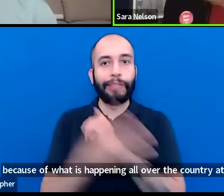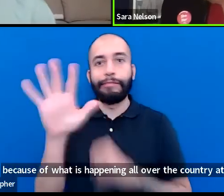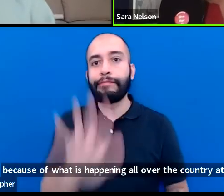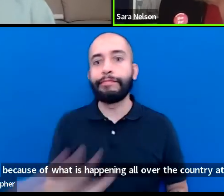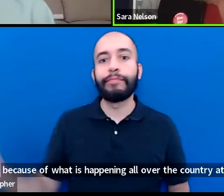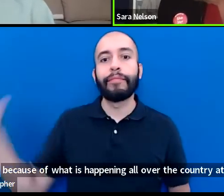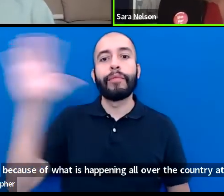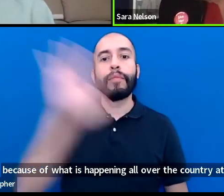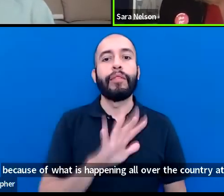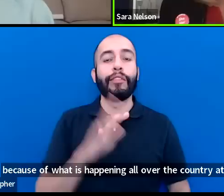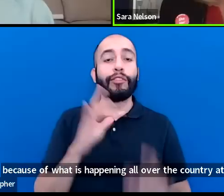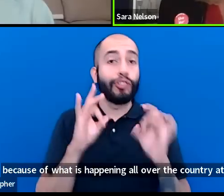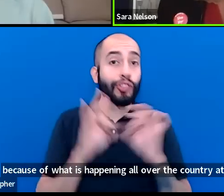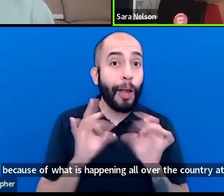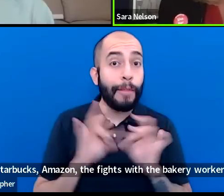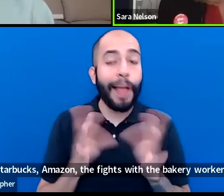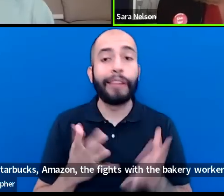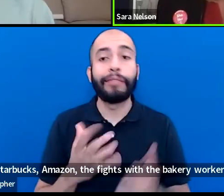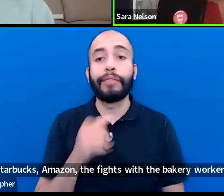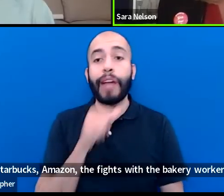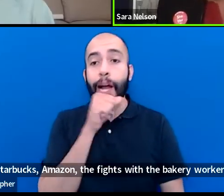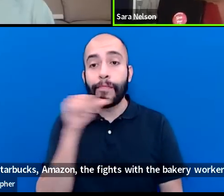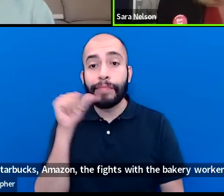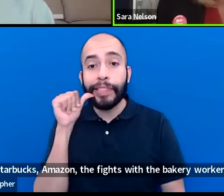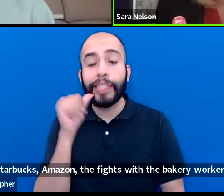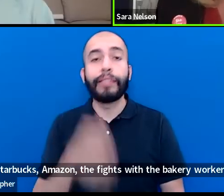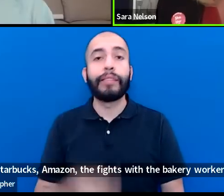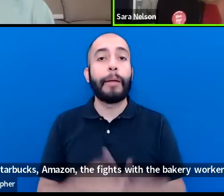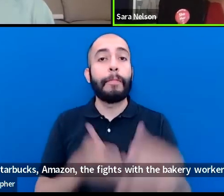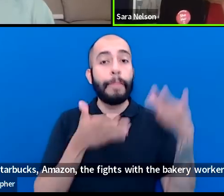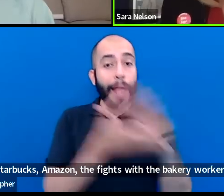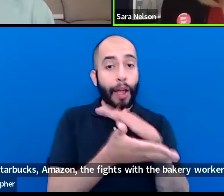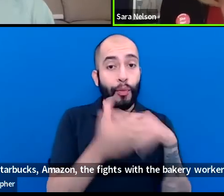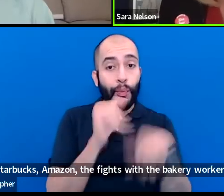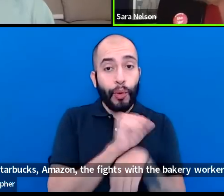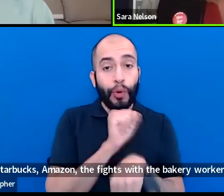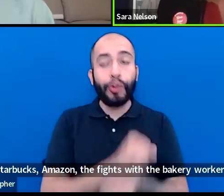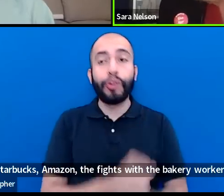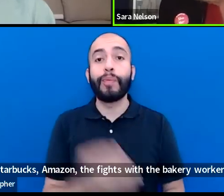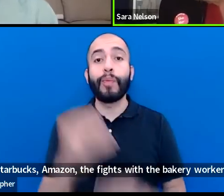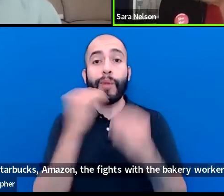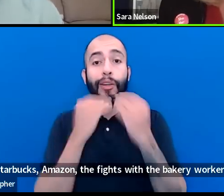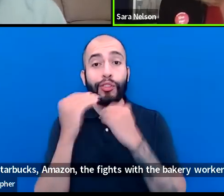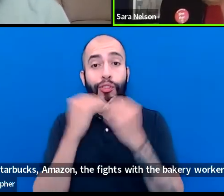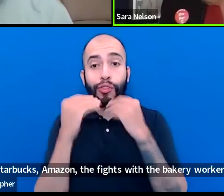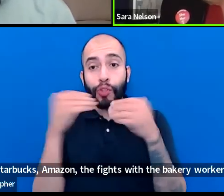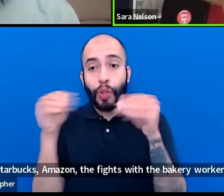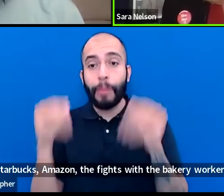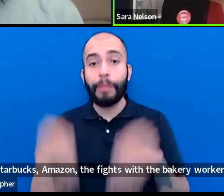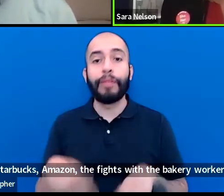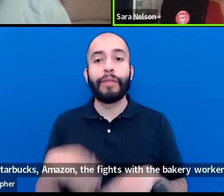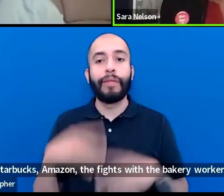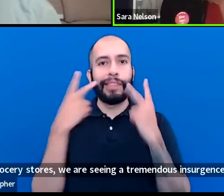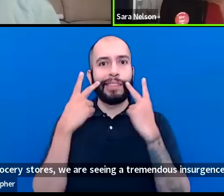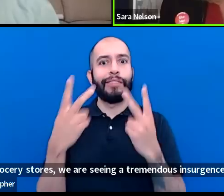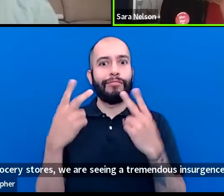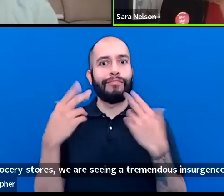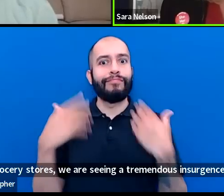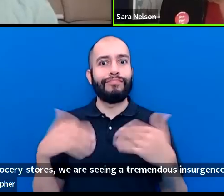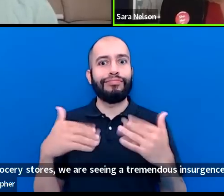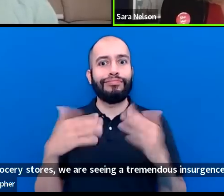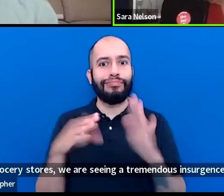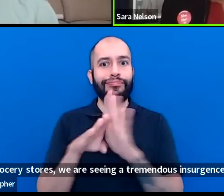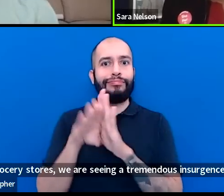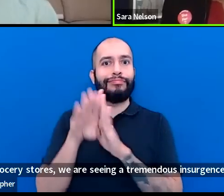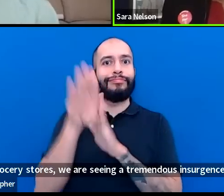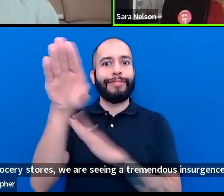is that we are seeing a tremendous insurgence of excitement in our Delta campaign. We have flight attendants coming up to